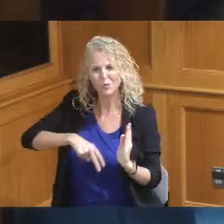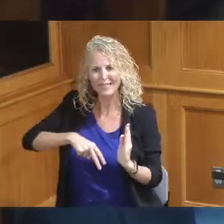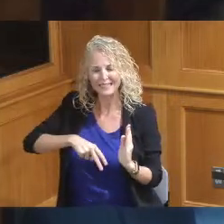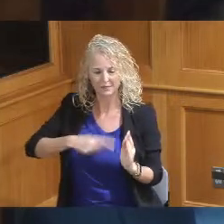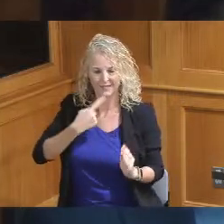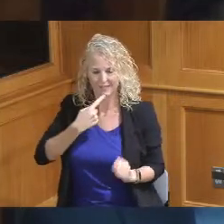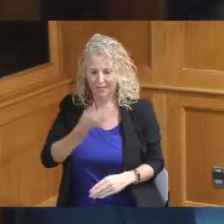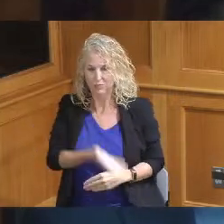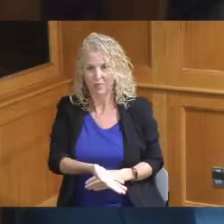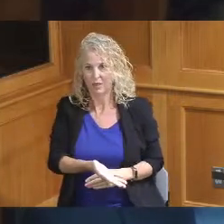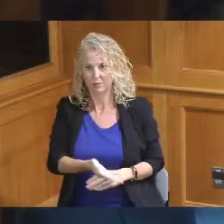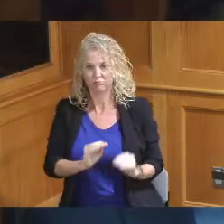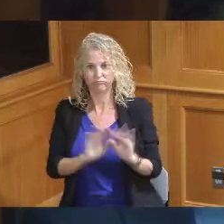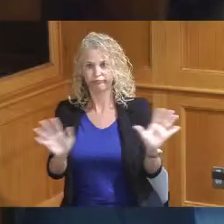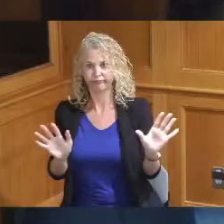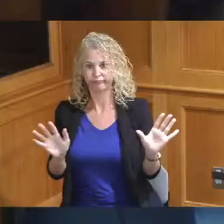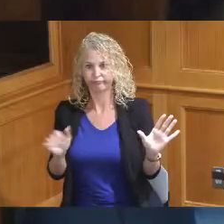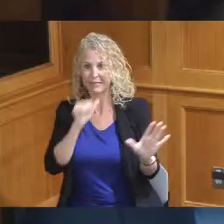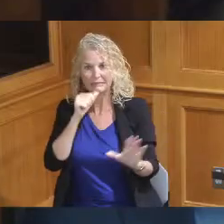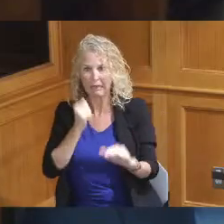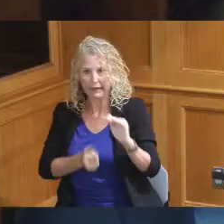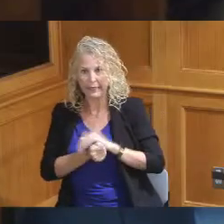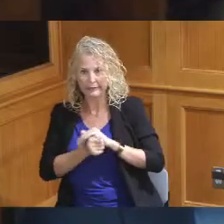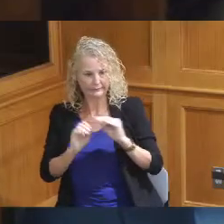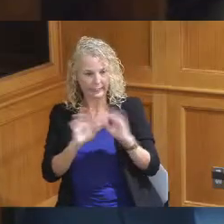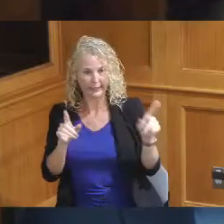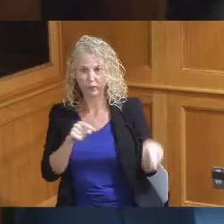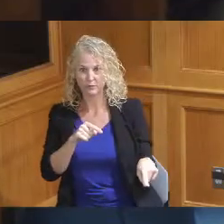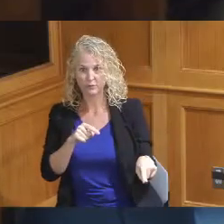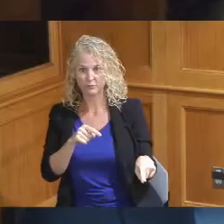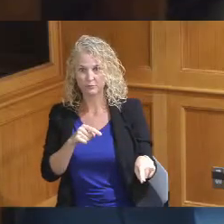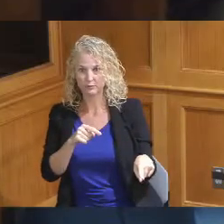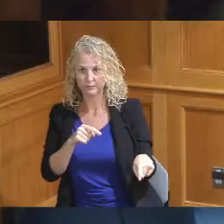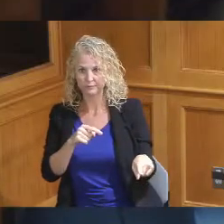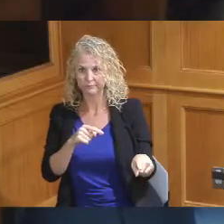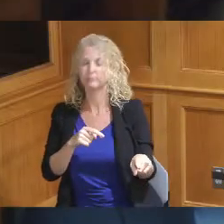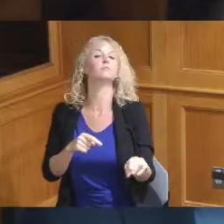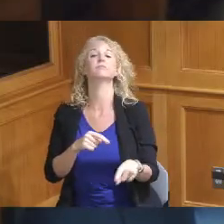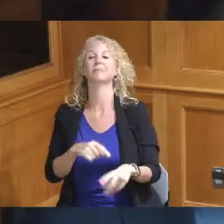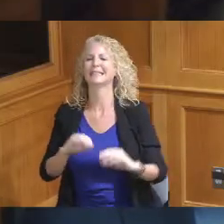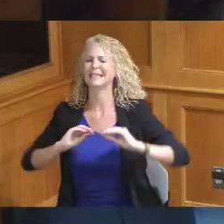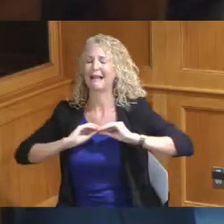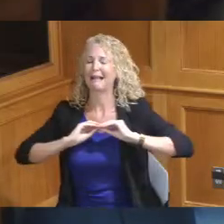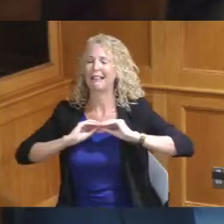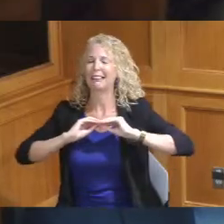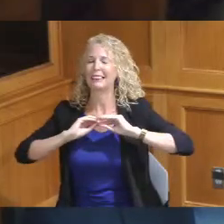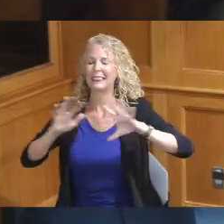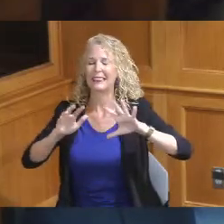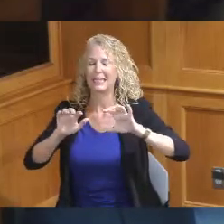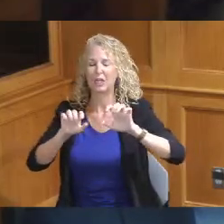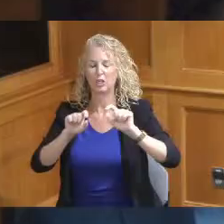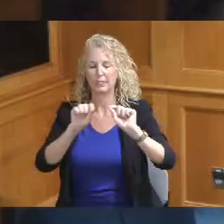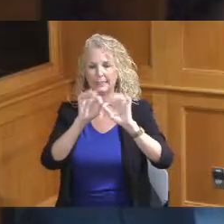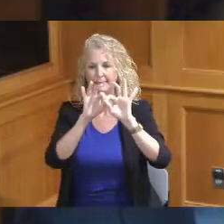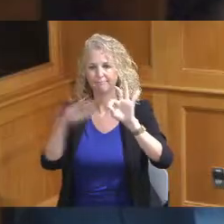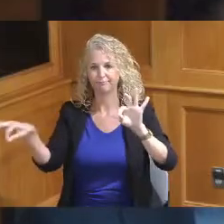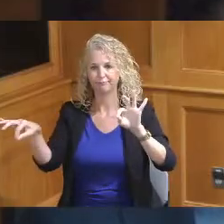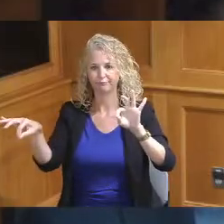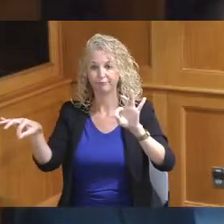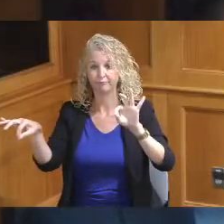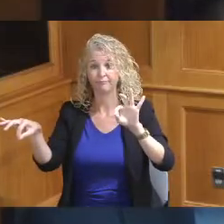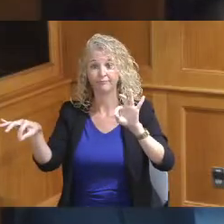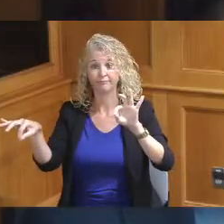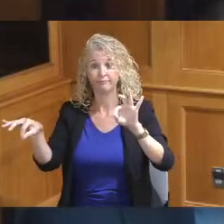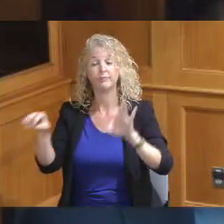there. This is what it said. It's in black and white. We